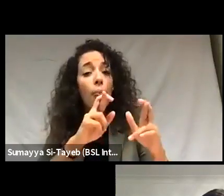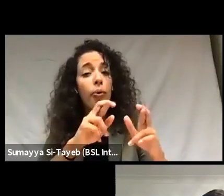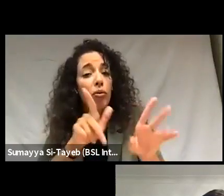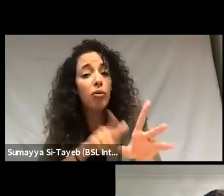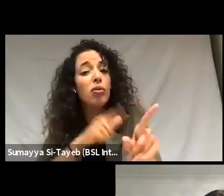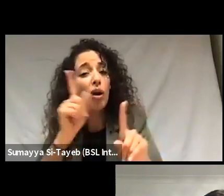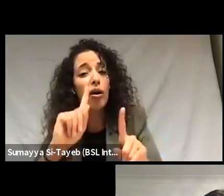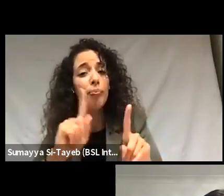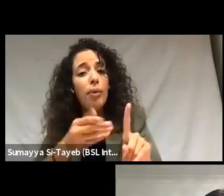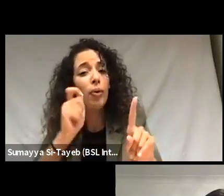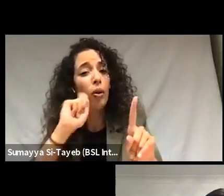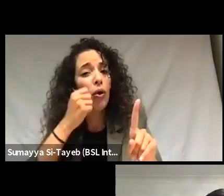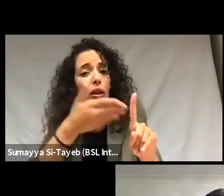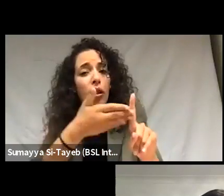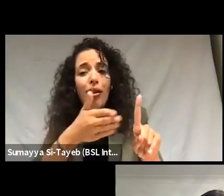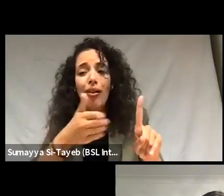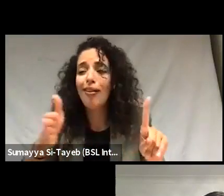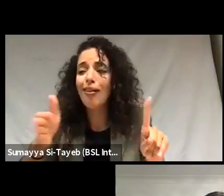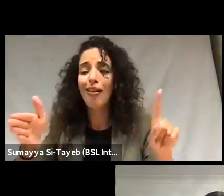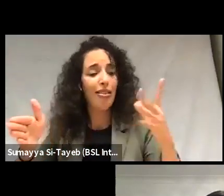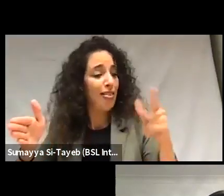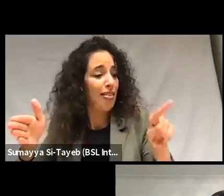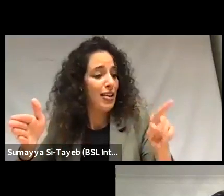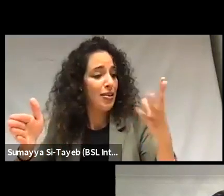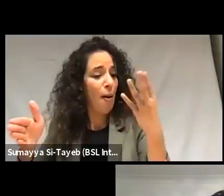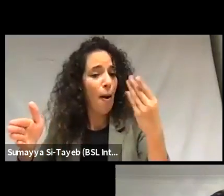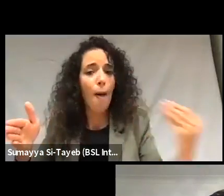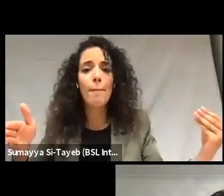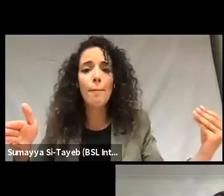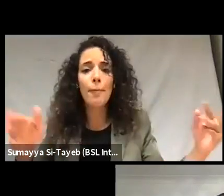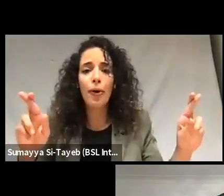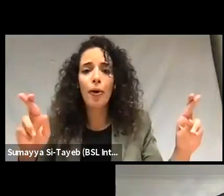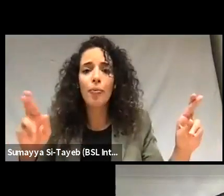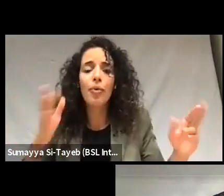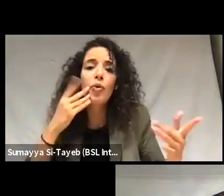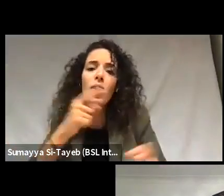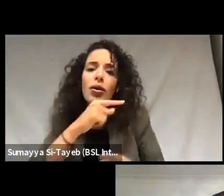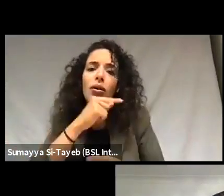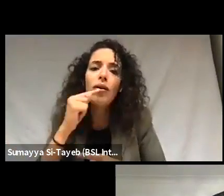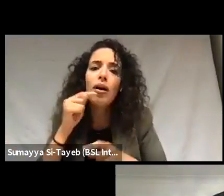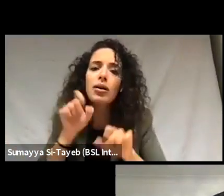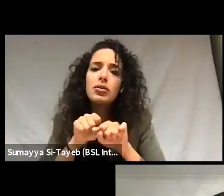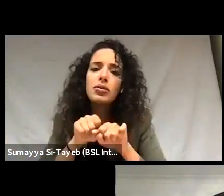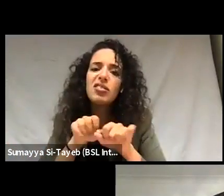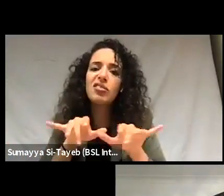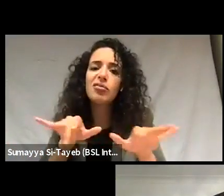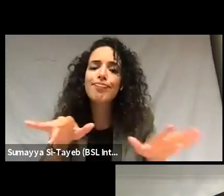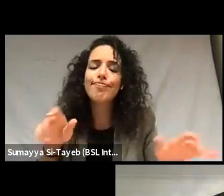Islam. However, when these lies are always spread, this just becomes a little bit more difficult.